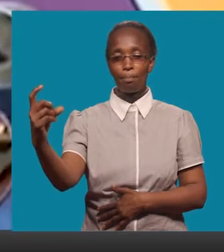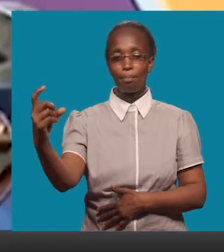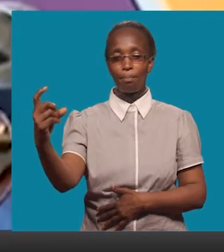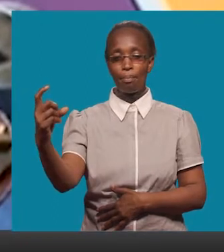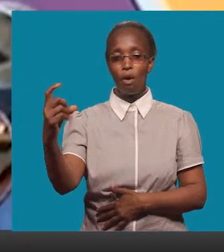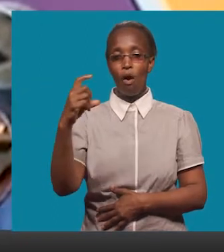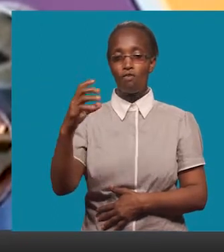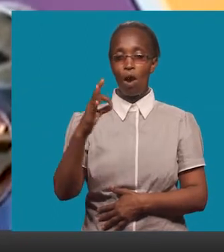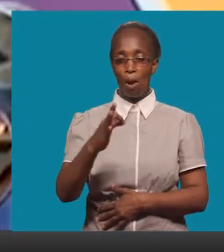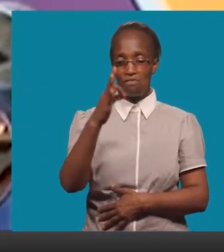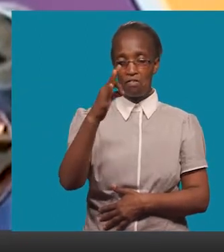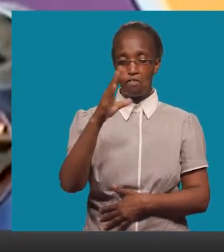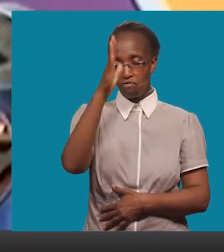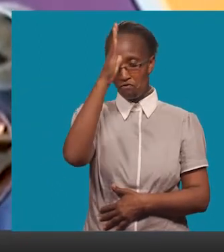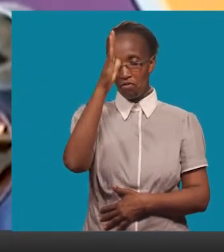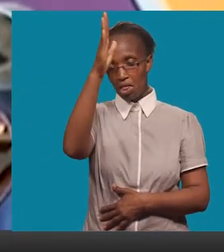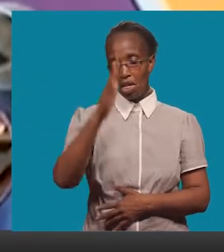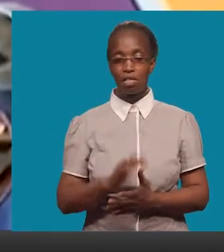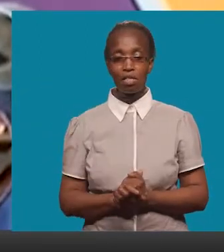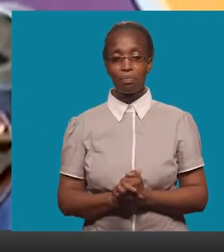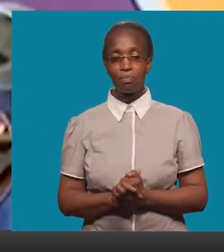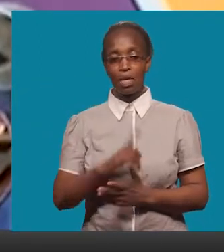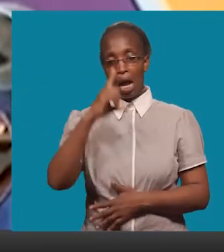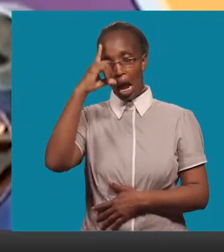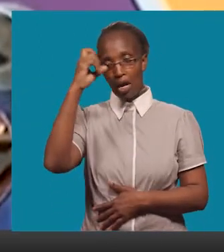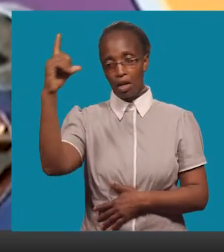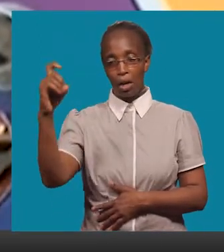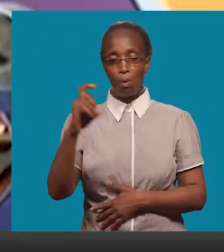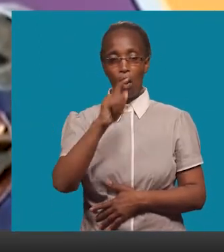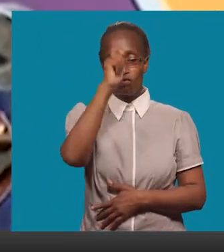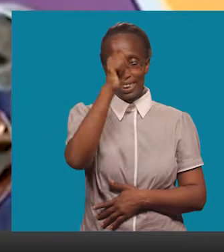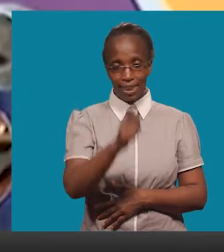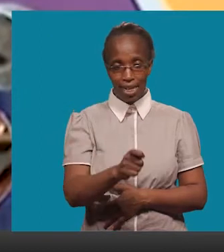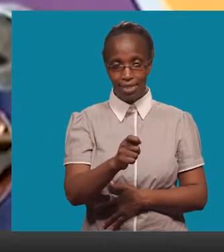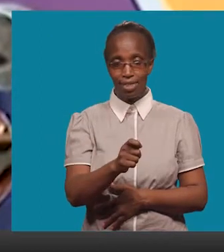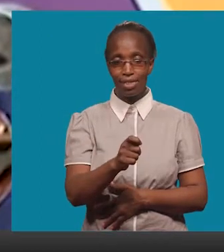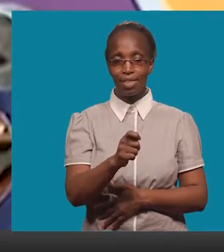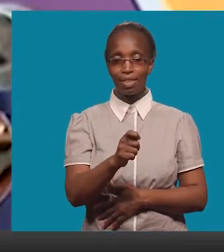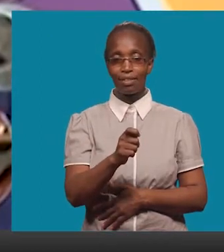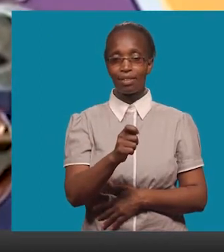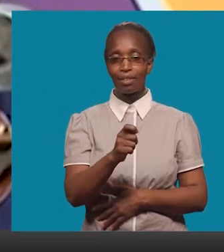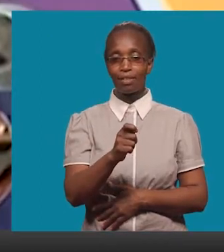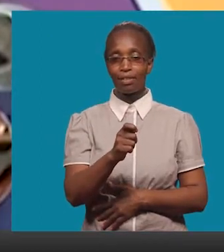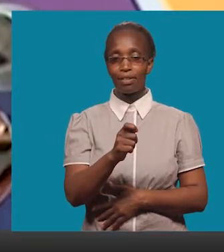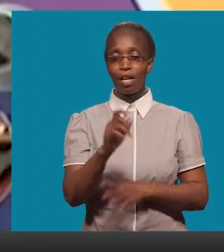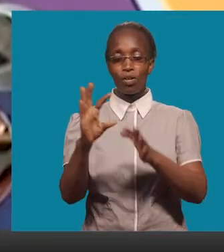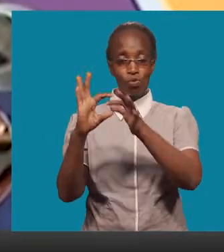our founding fathers. A dream of justice,